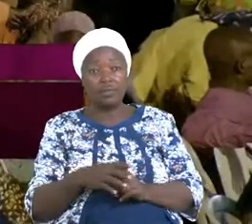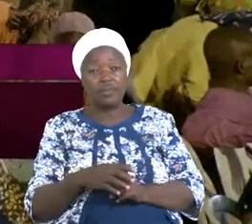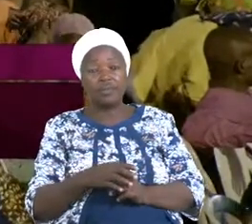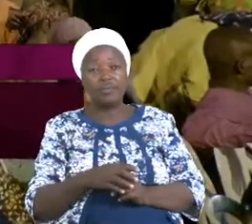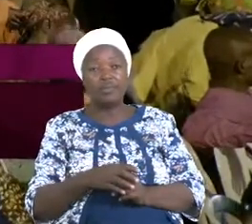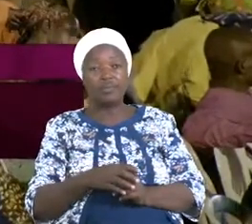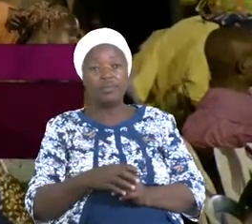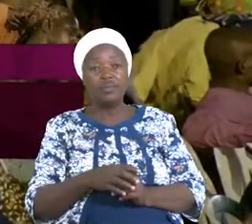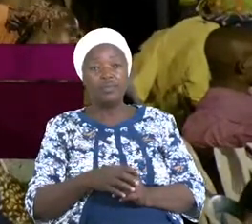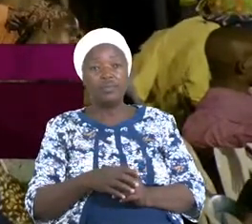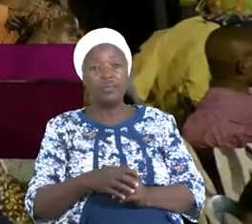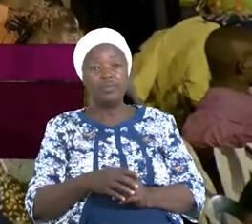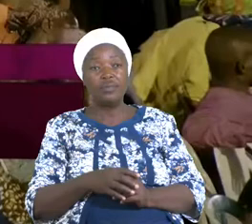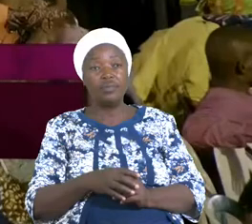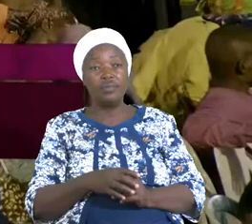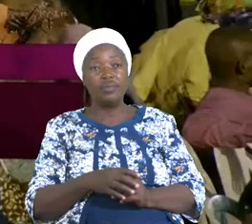Have you?